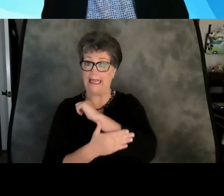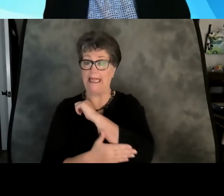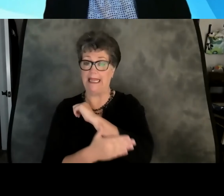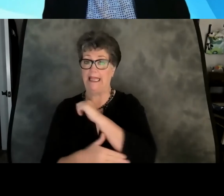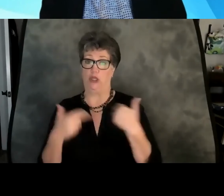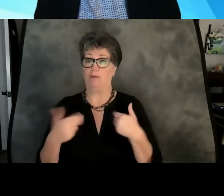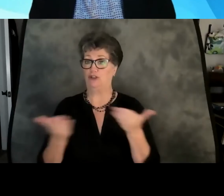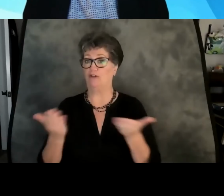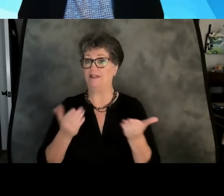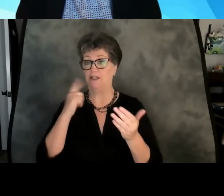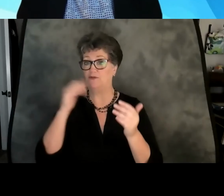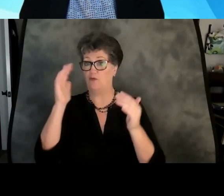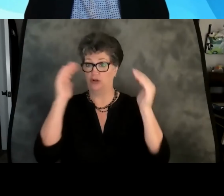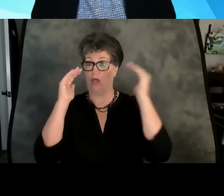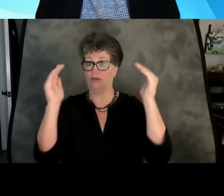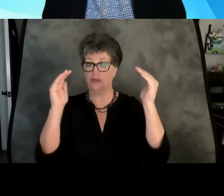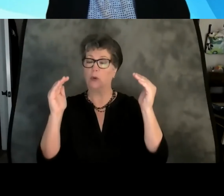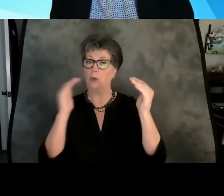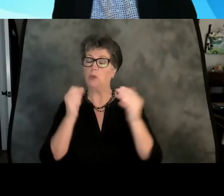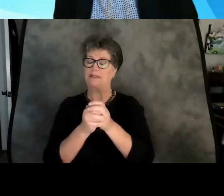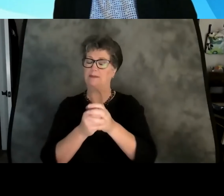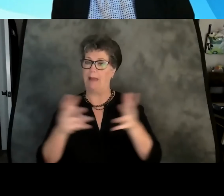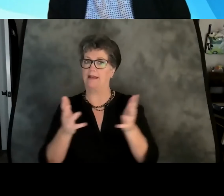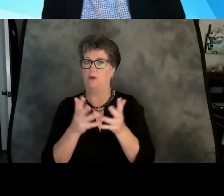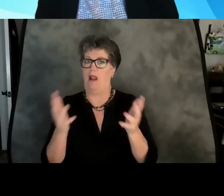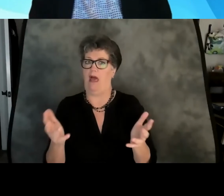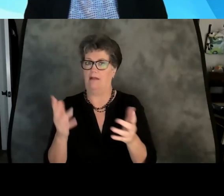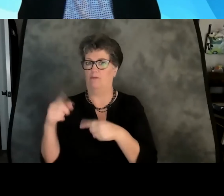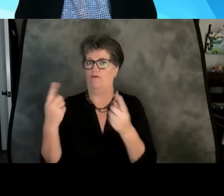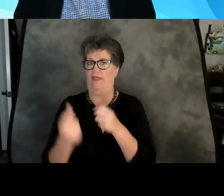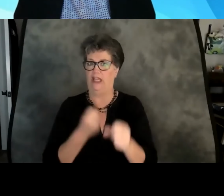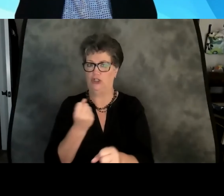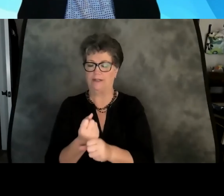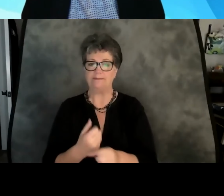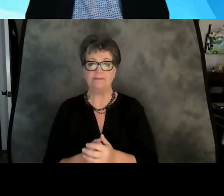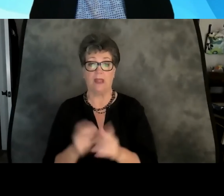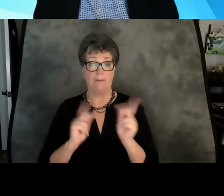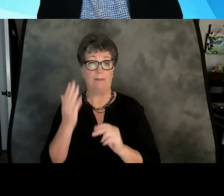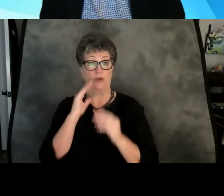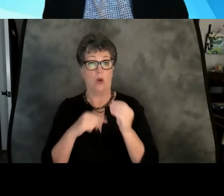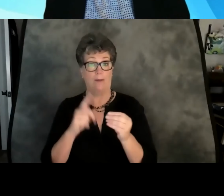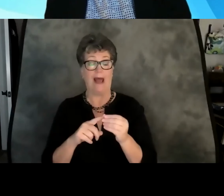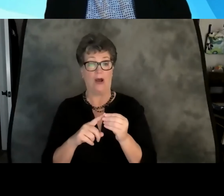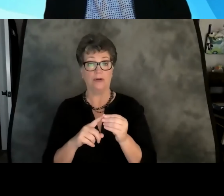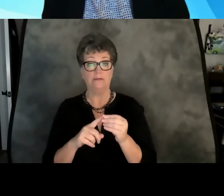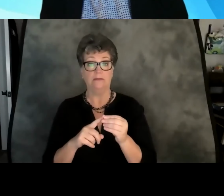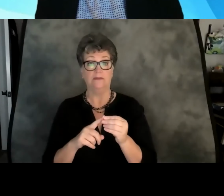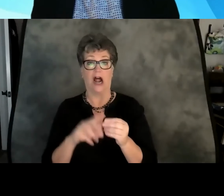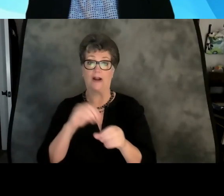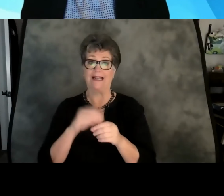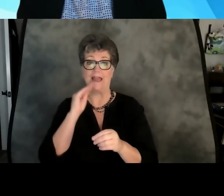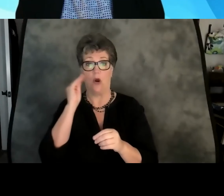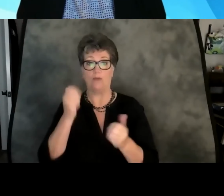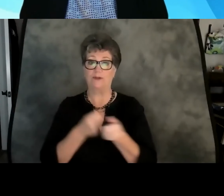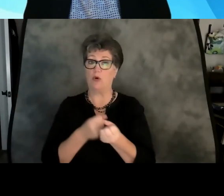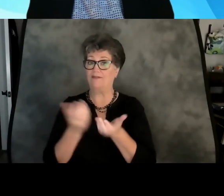county human services for adults have expanded dramatically over the years. People know about our crown jewel, in-home supportive